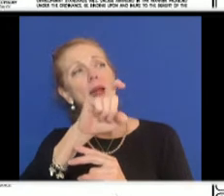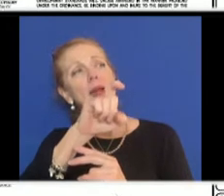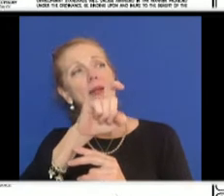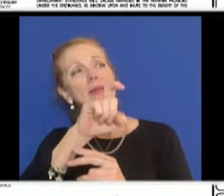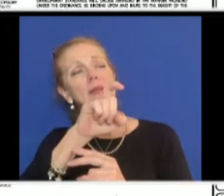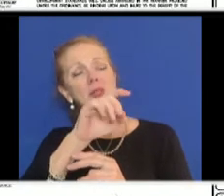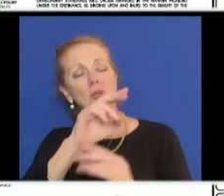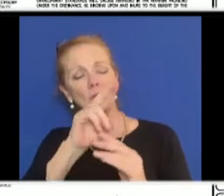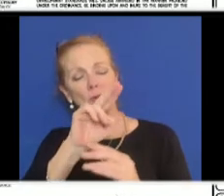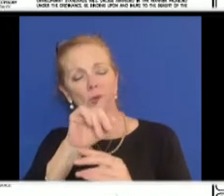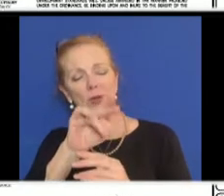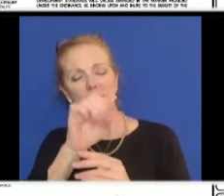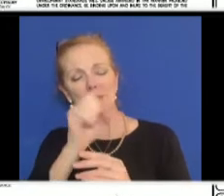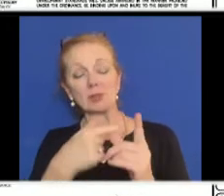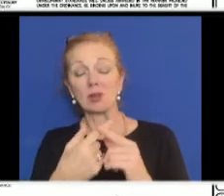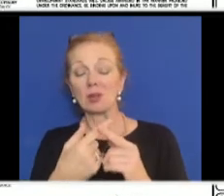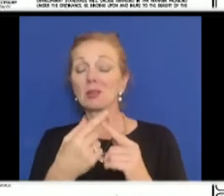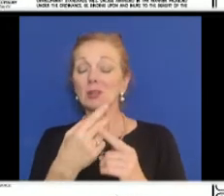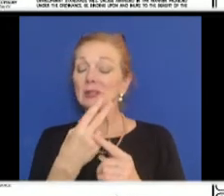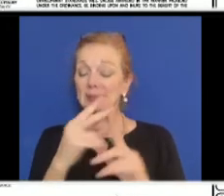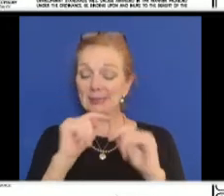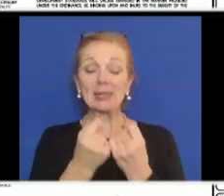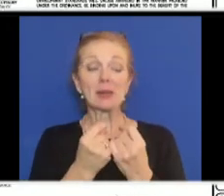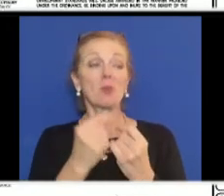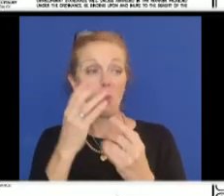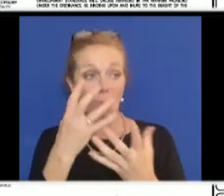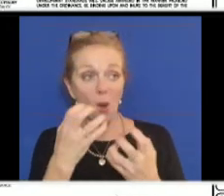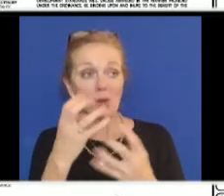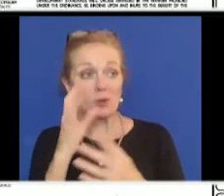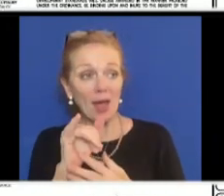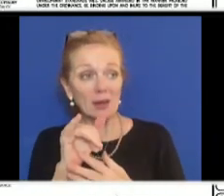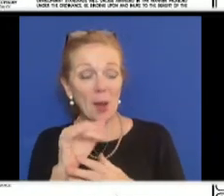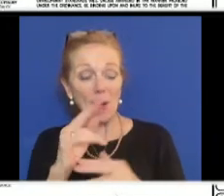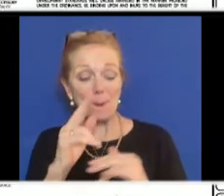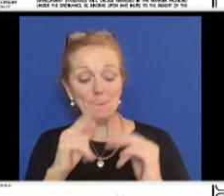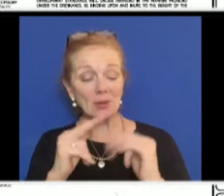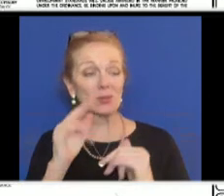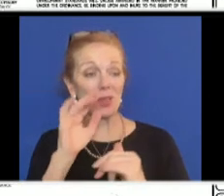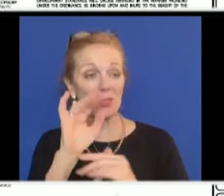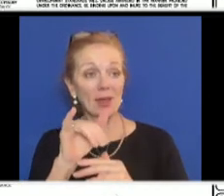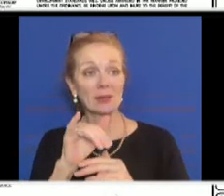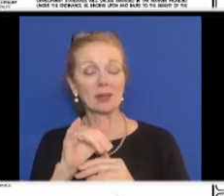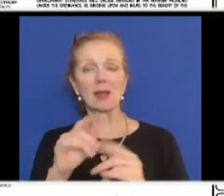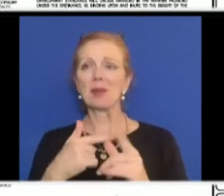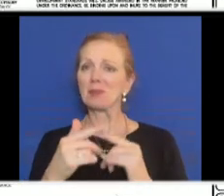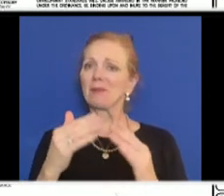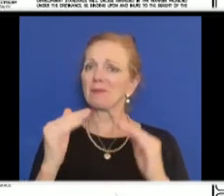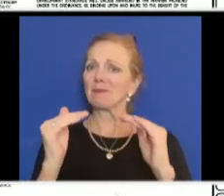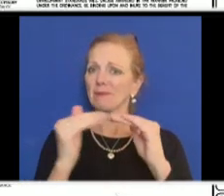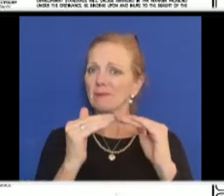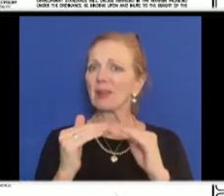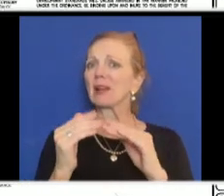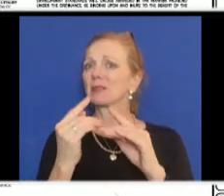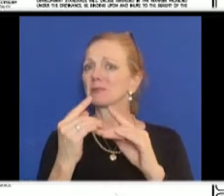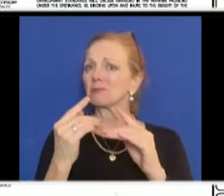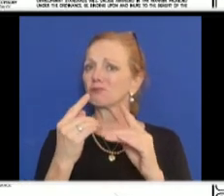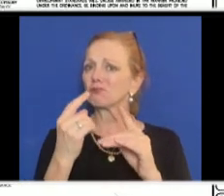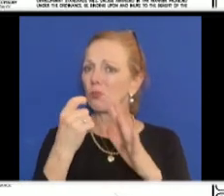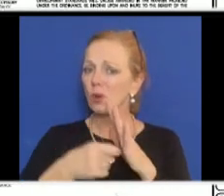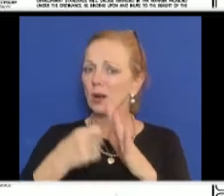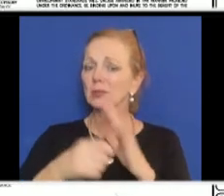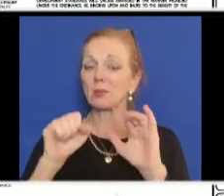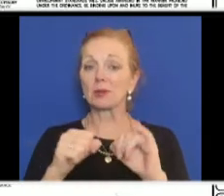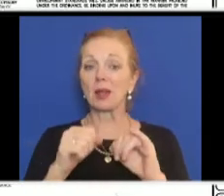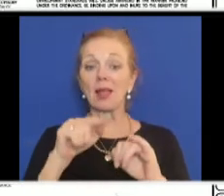to come in and do duplex units trying to make them as attainably priced as possible and so this is the